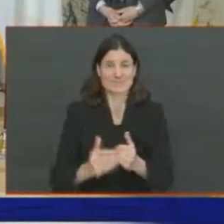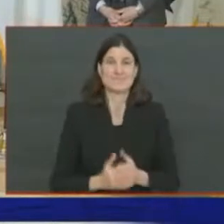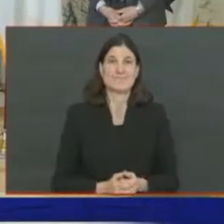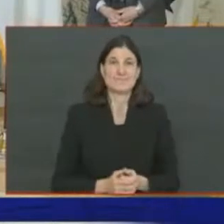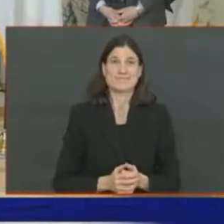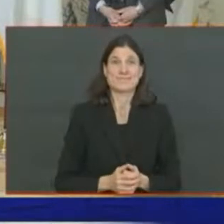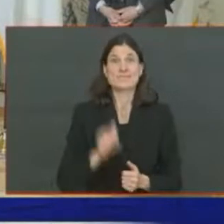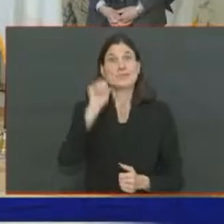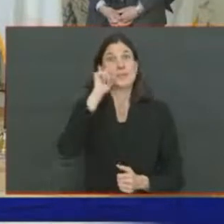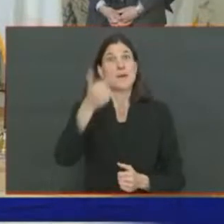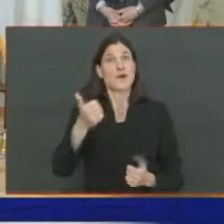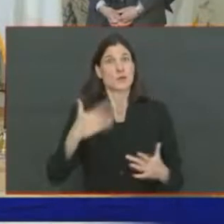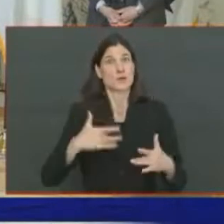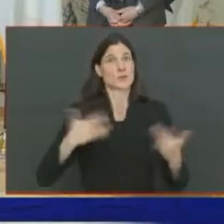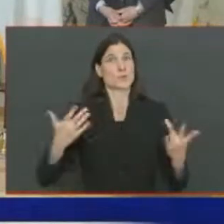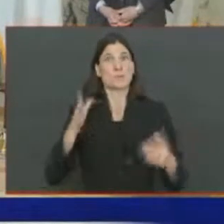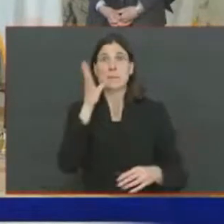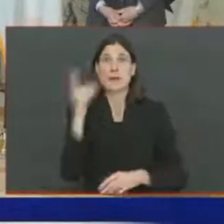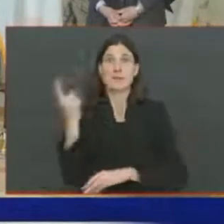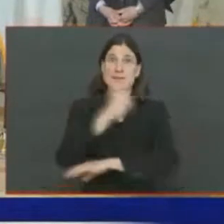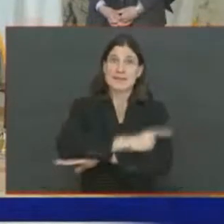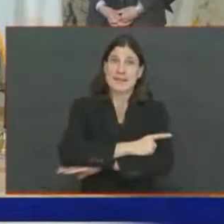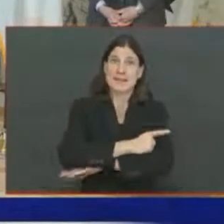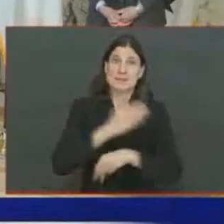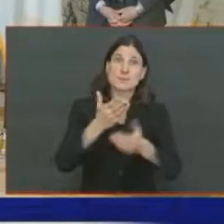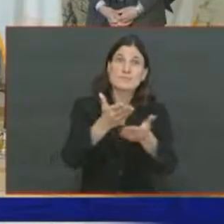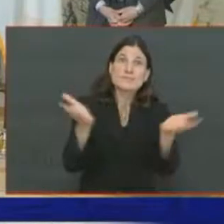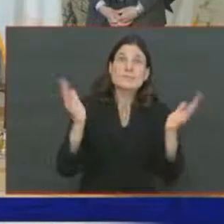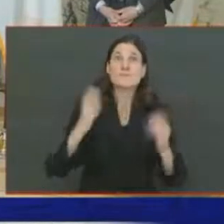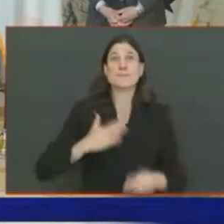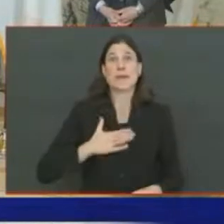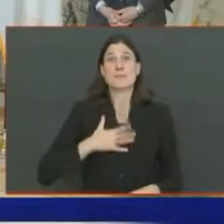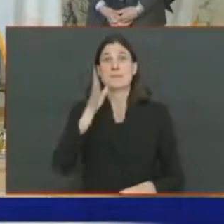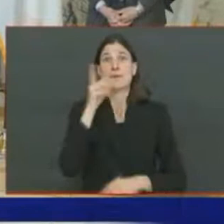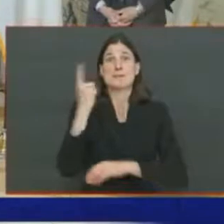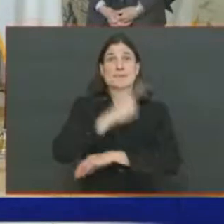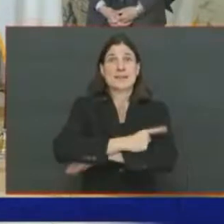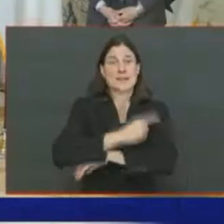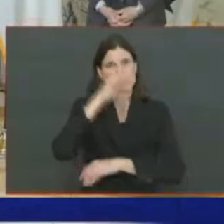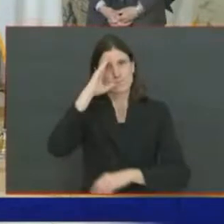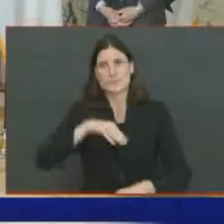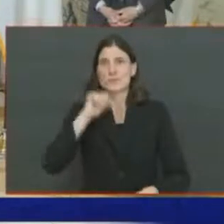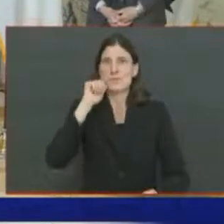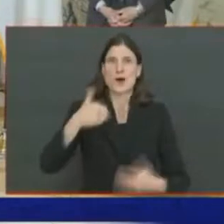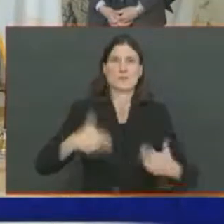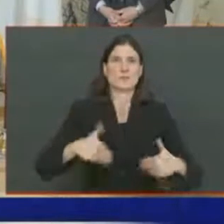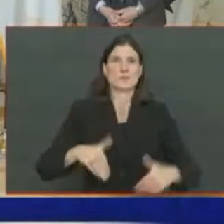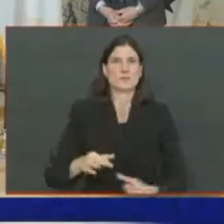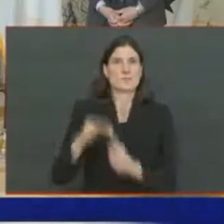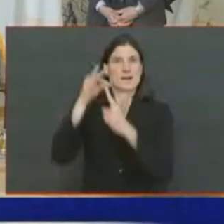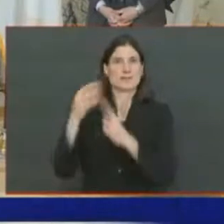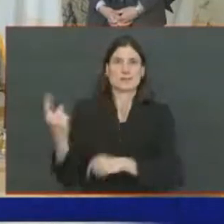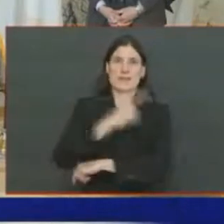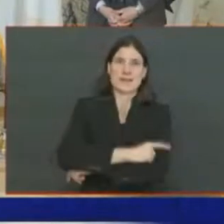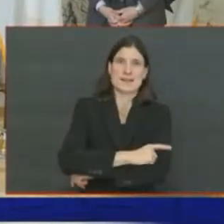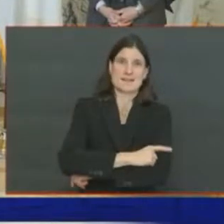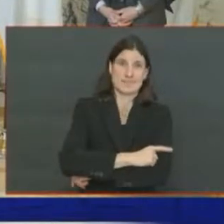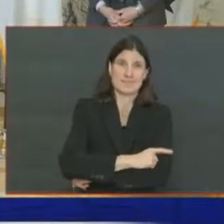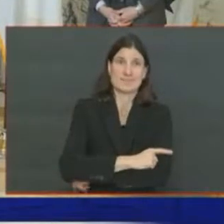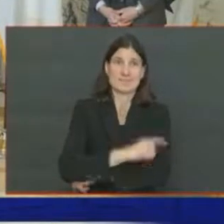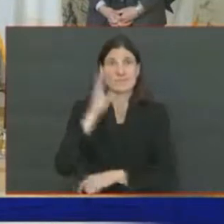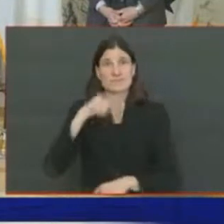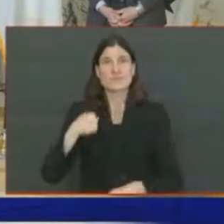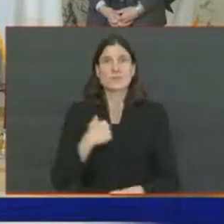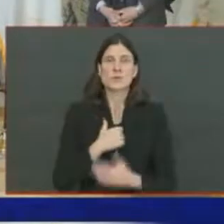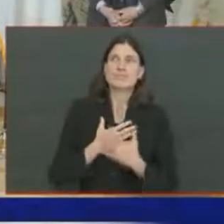the year. I just want to remind you again, love Mom, but please, no big gatherings.